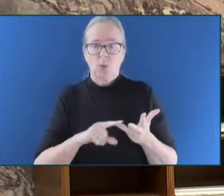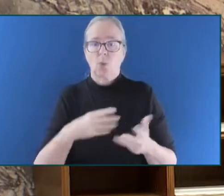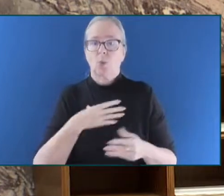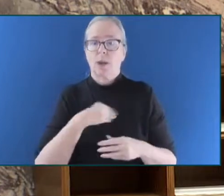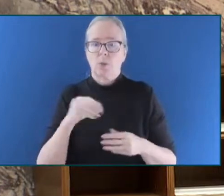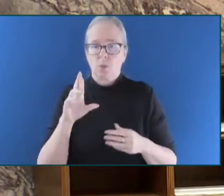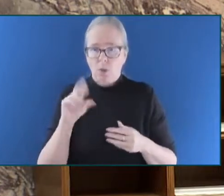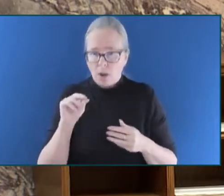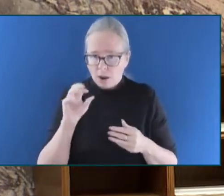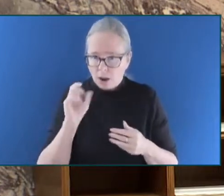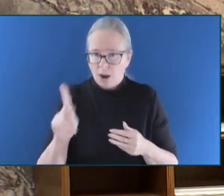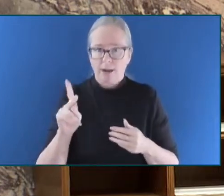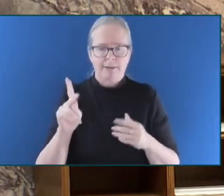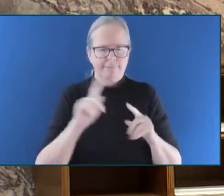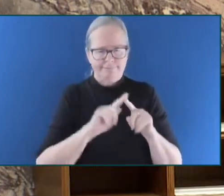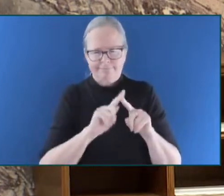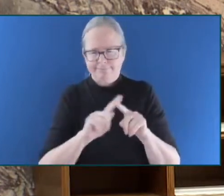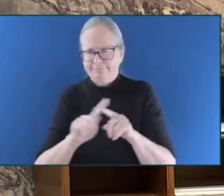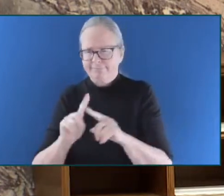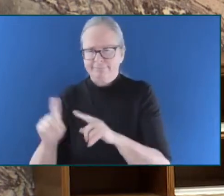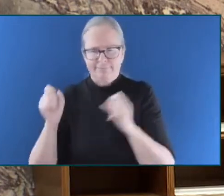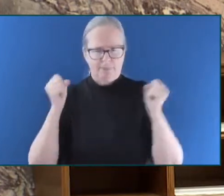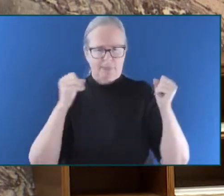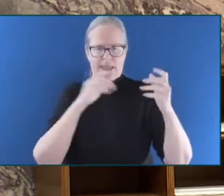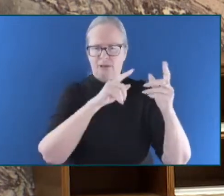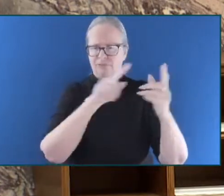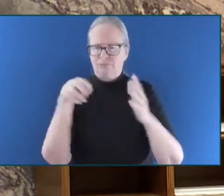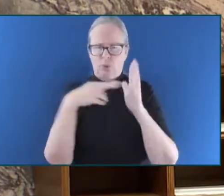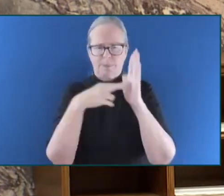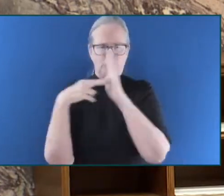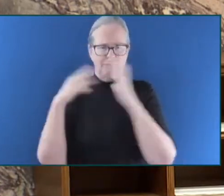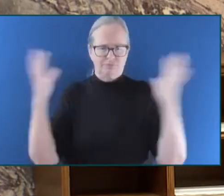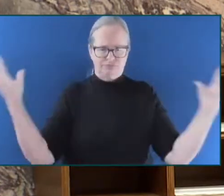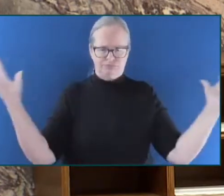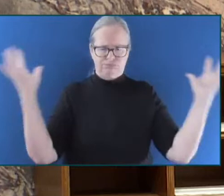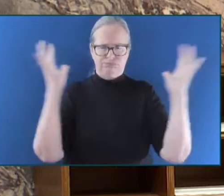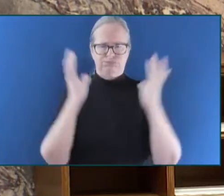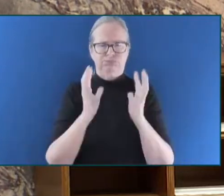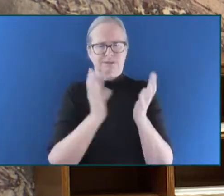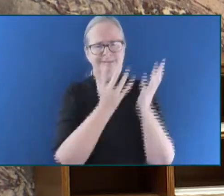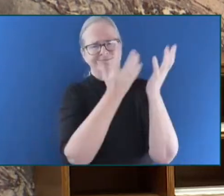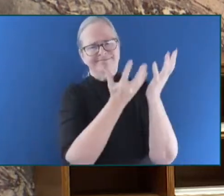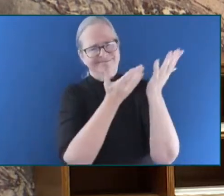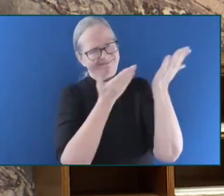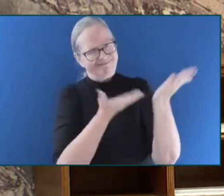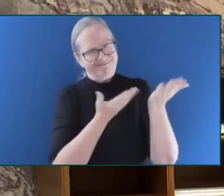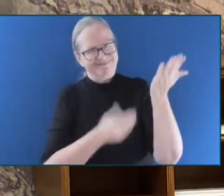ours. And as everyone in this House knows, regardless of the